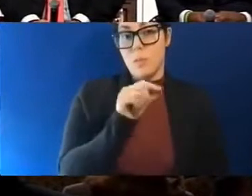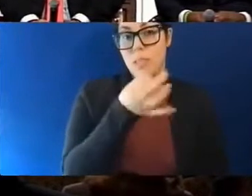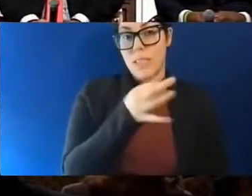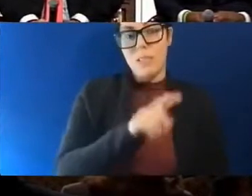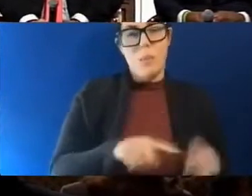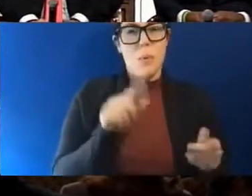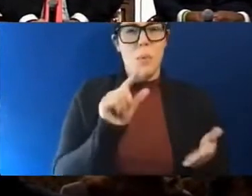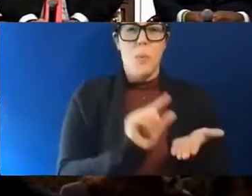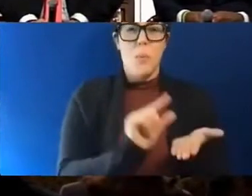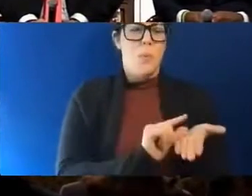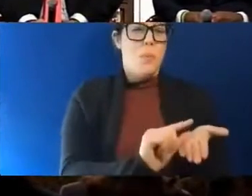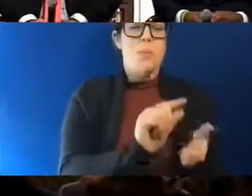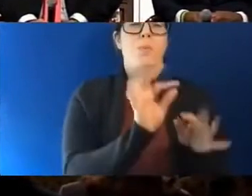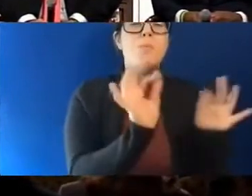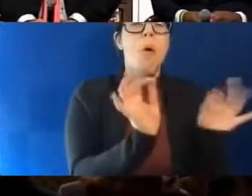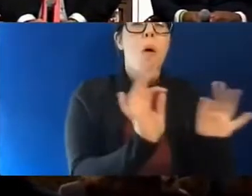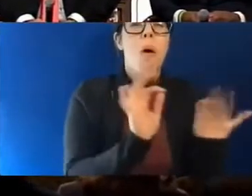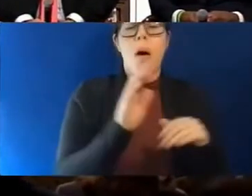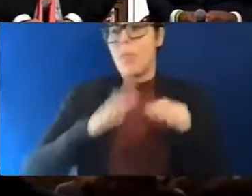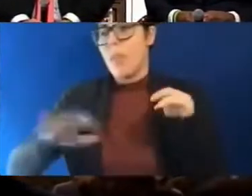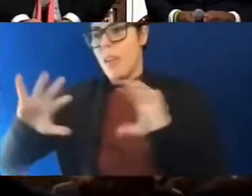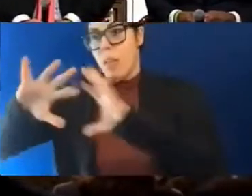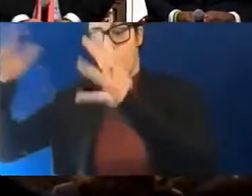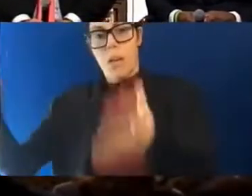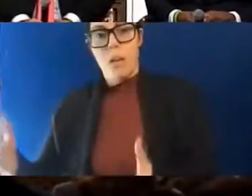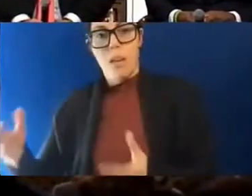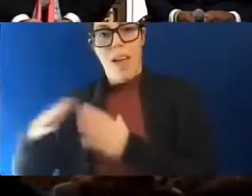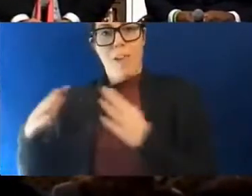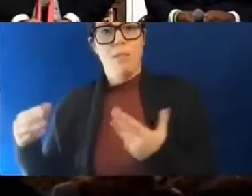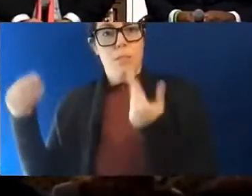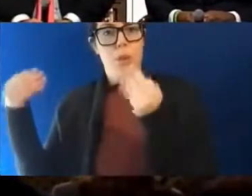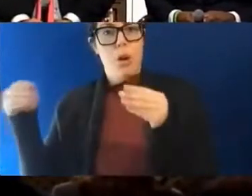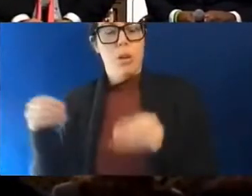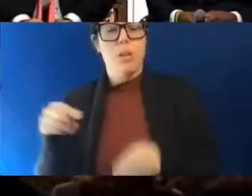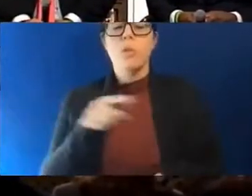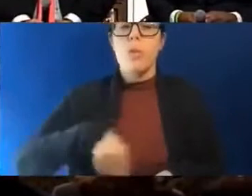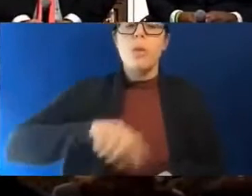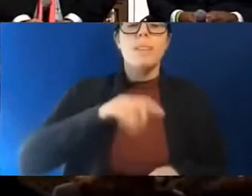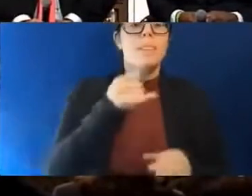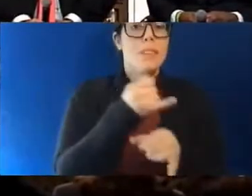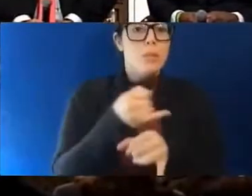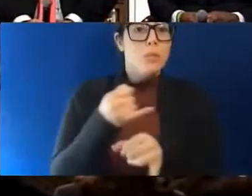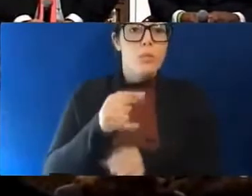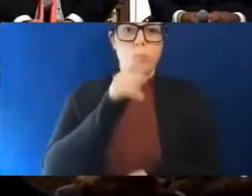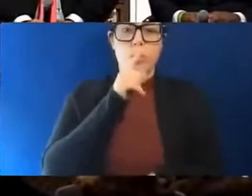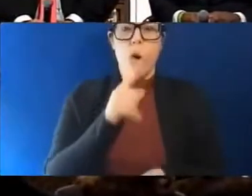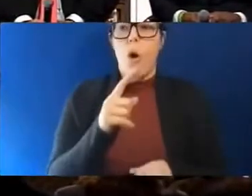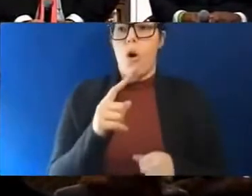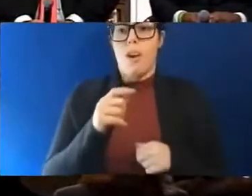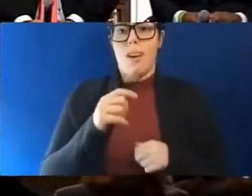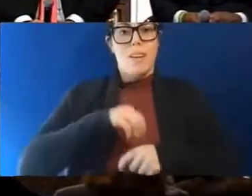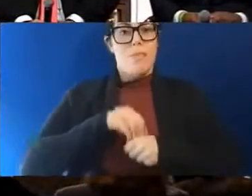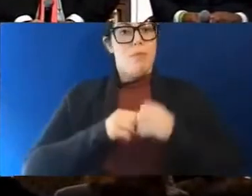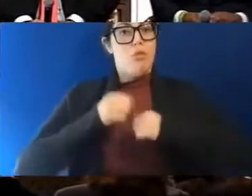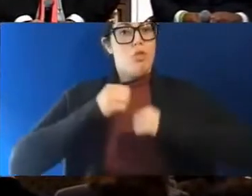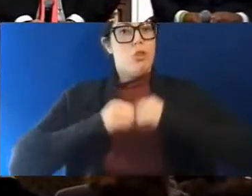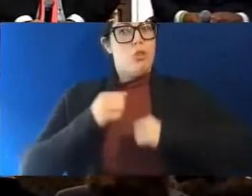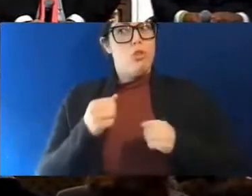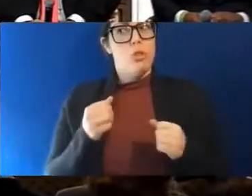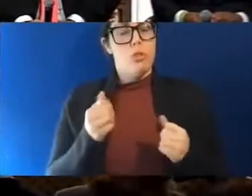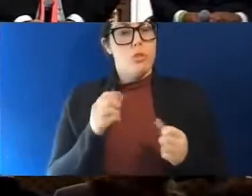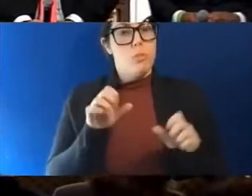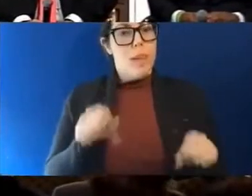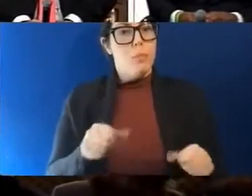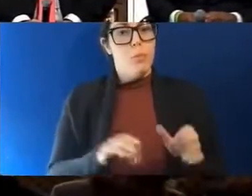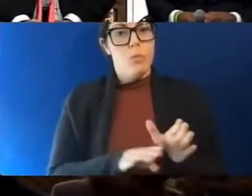$4 trillion that is our country's housing market. And so these institutions are an infrastructure upon which we can build, but